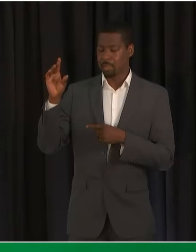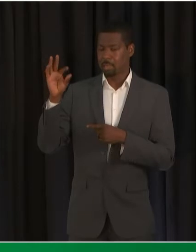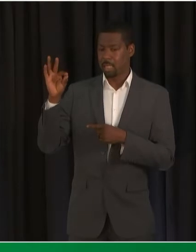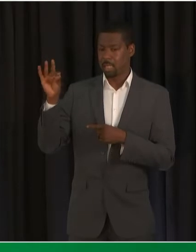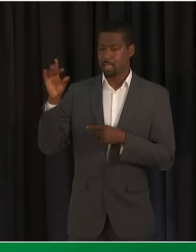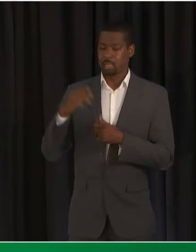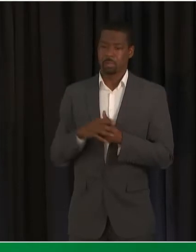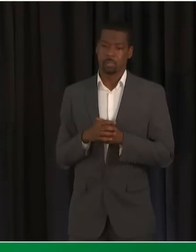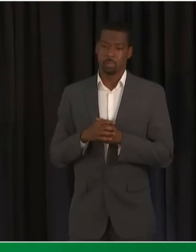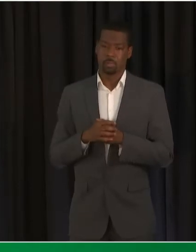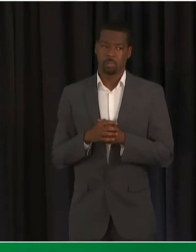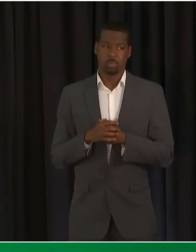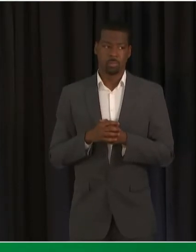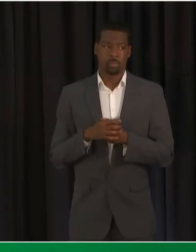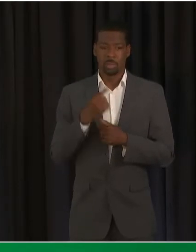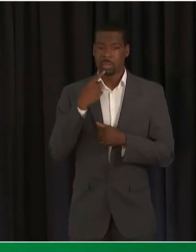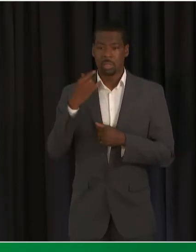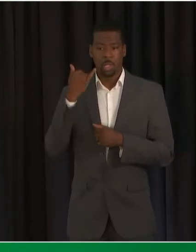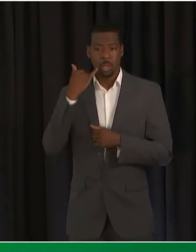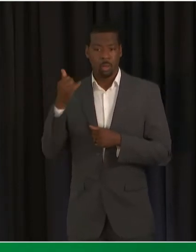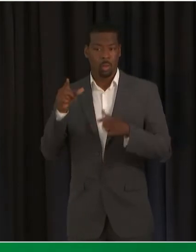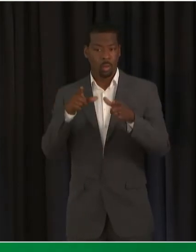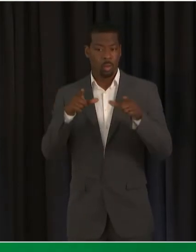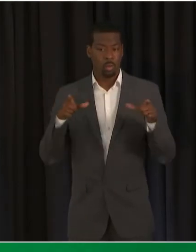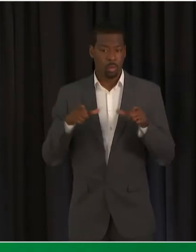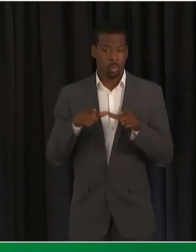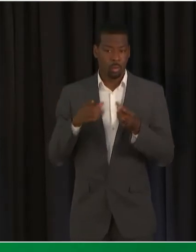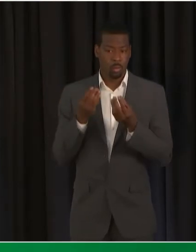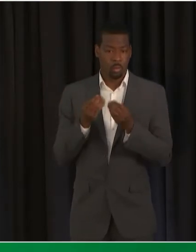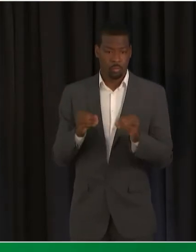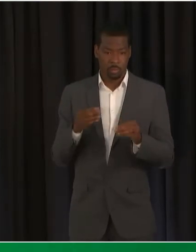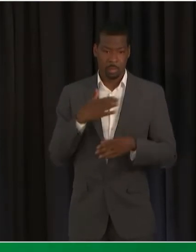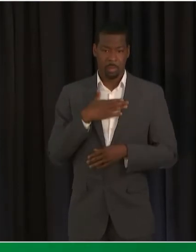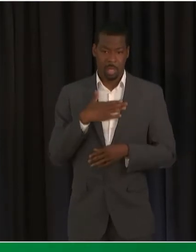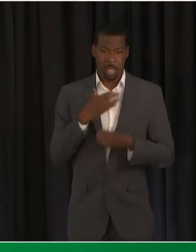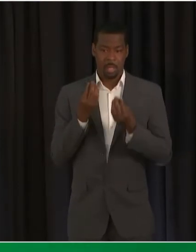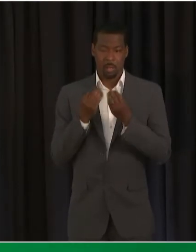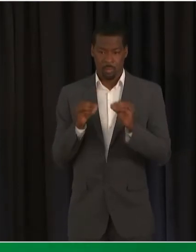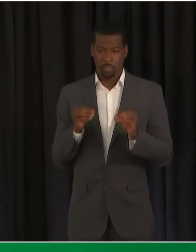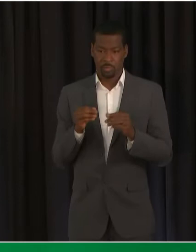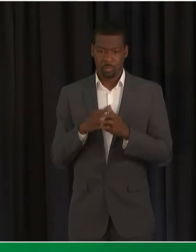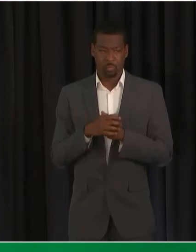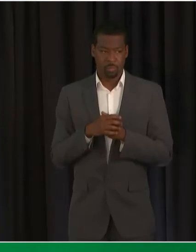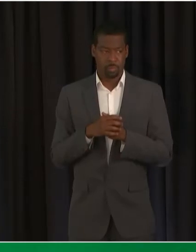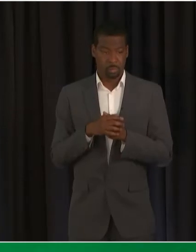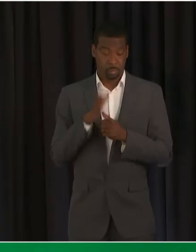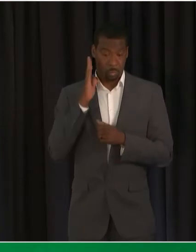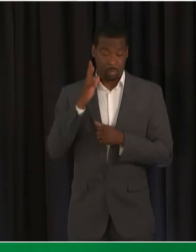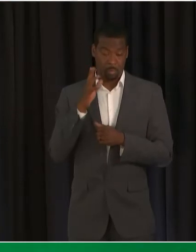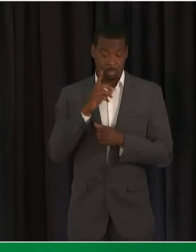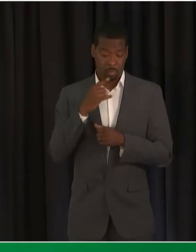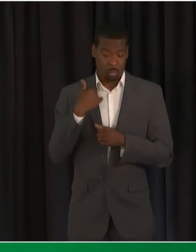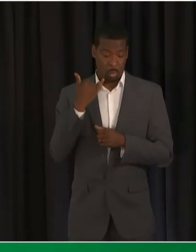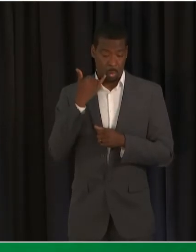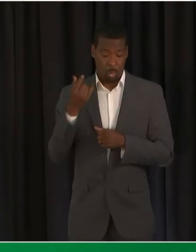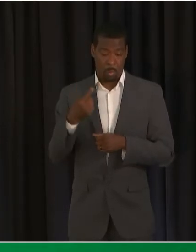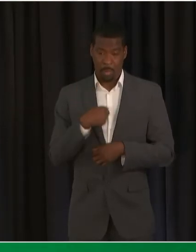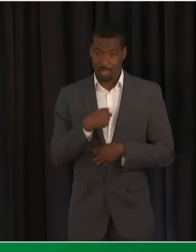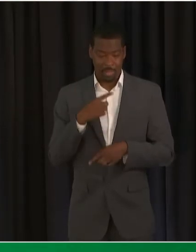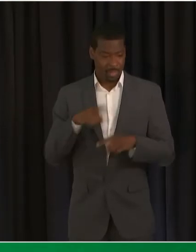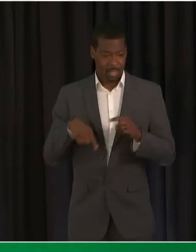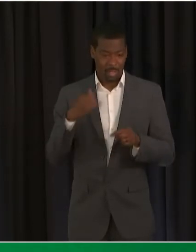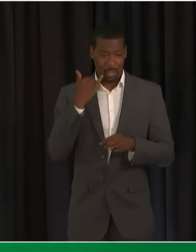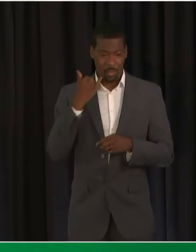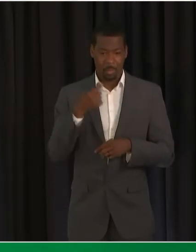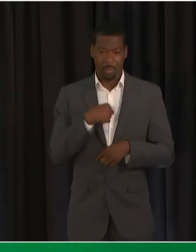1-844-279-8898. Now, it says call your local district office, which is actually my office, which actually turns out to be me. No, you do